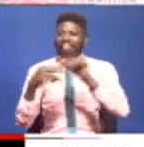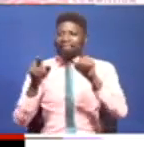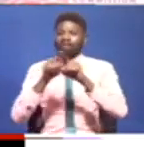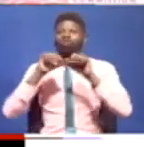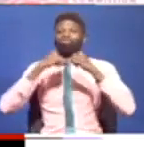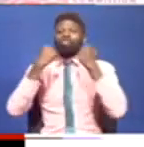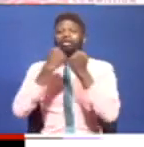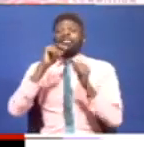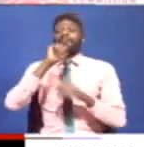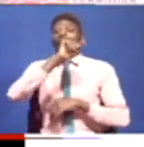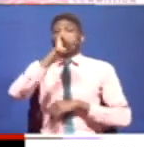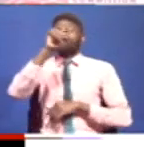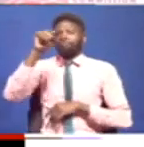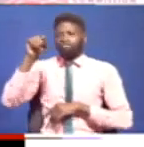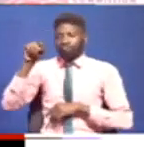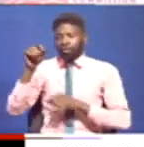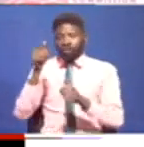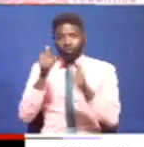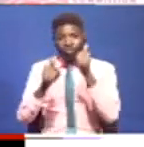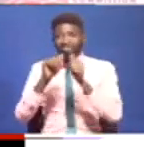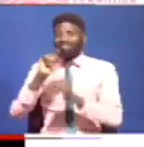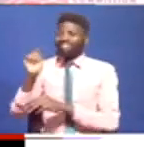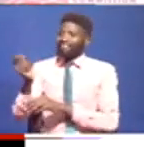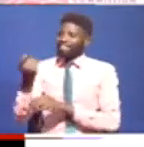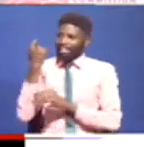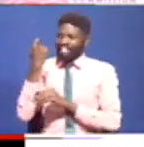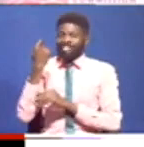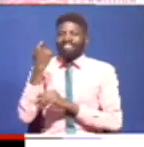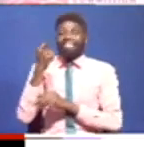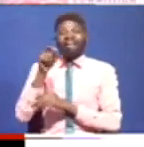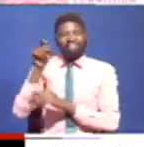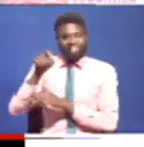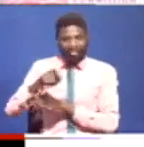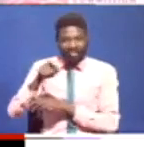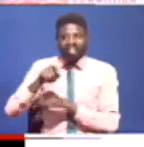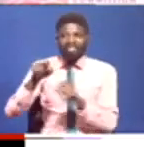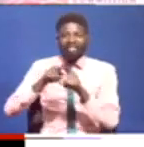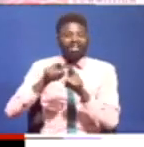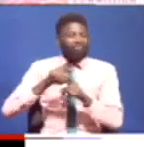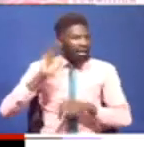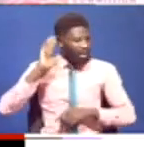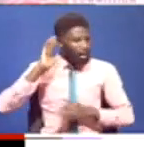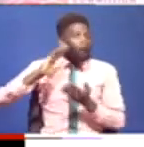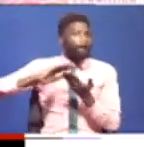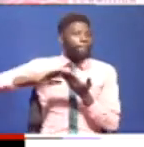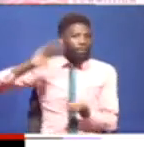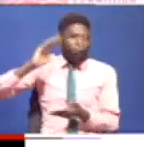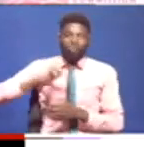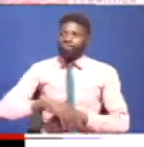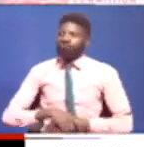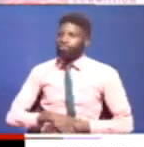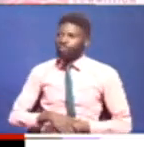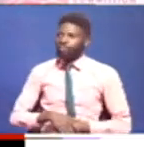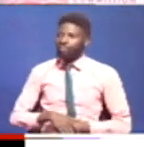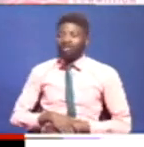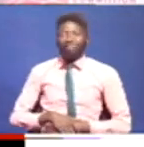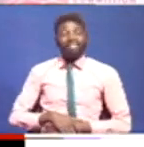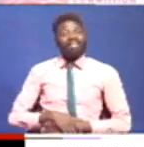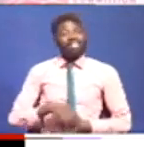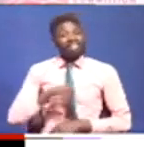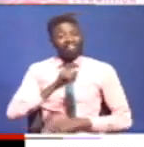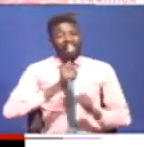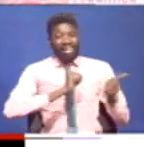society that Kenya needs to listen most to. They represent the